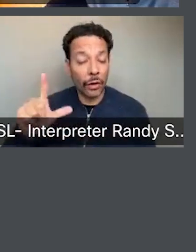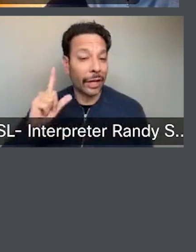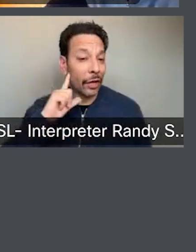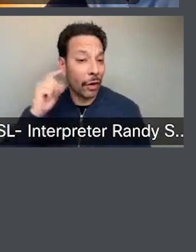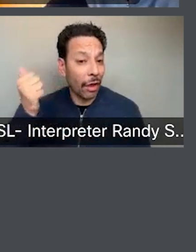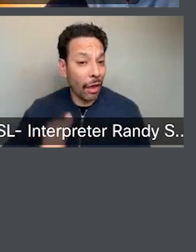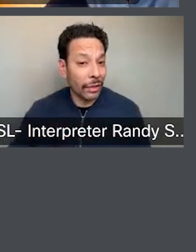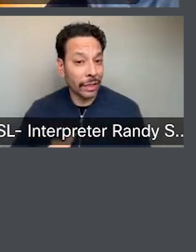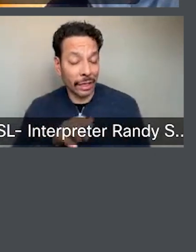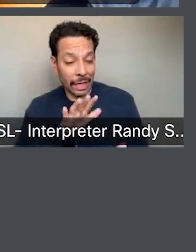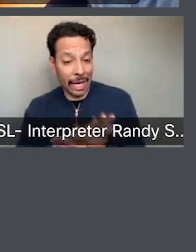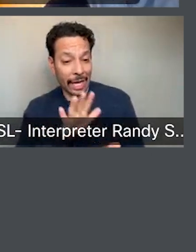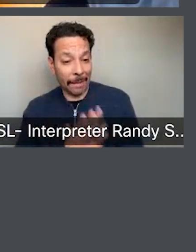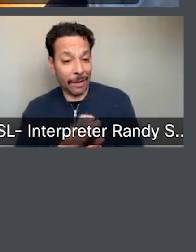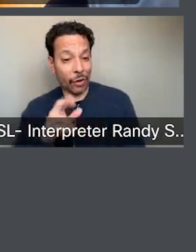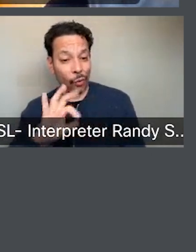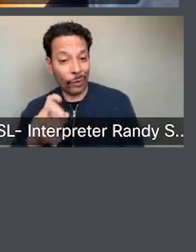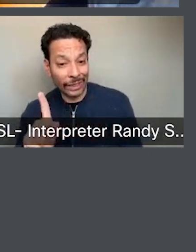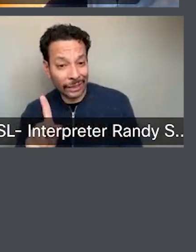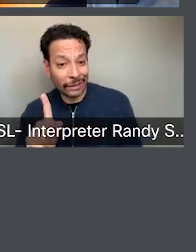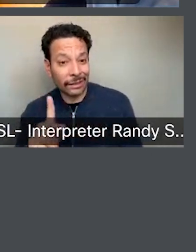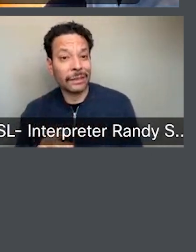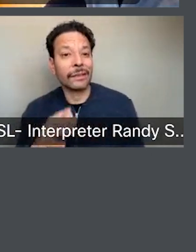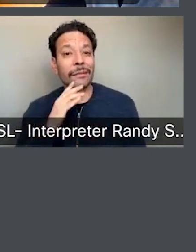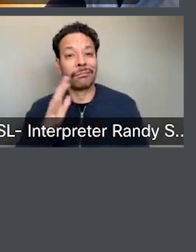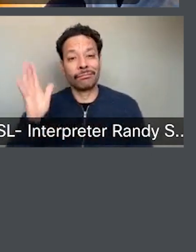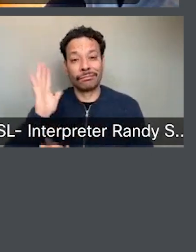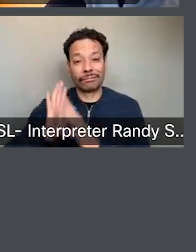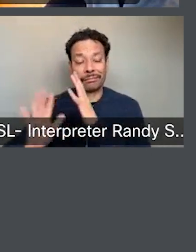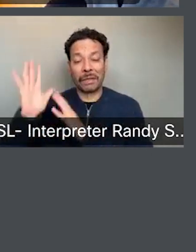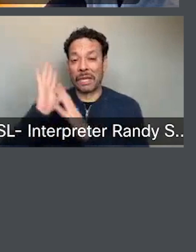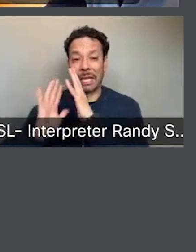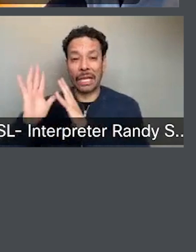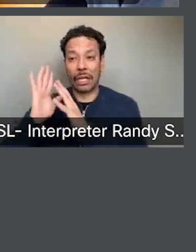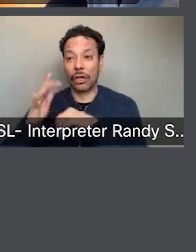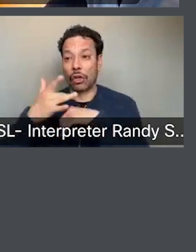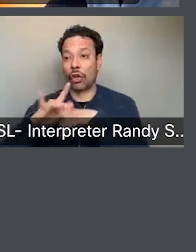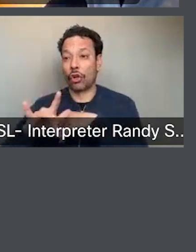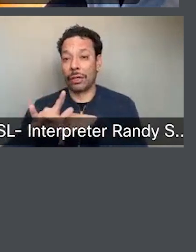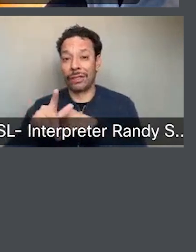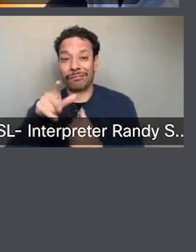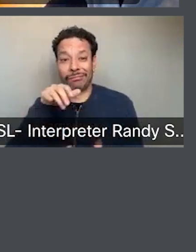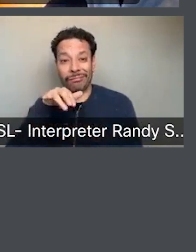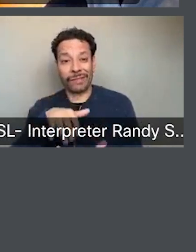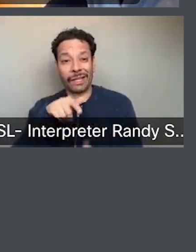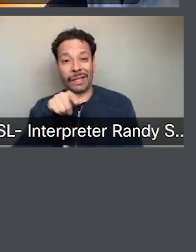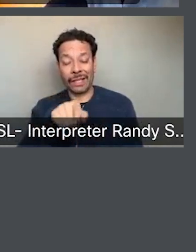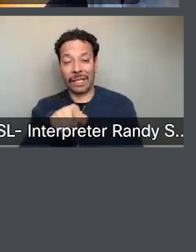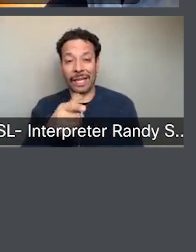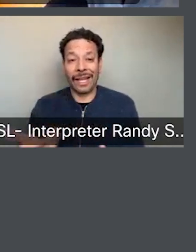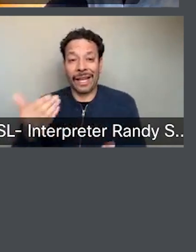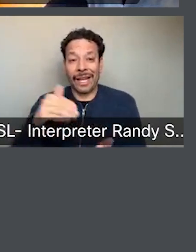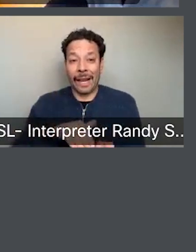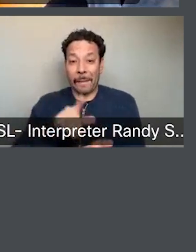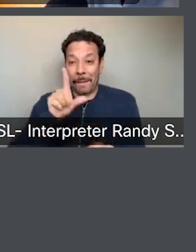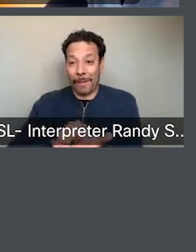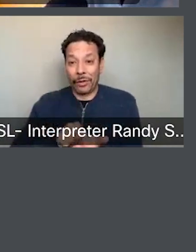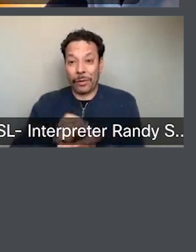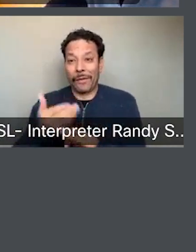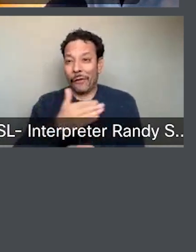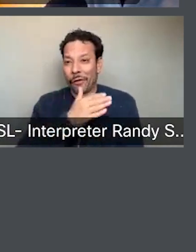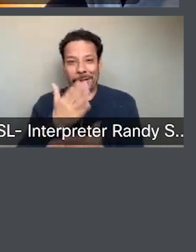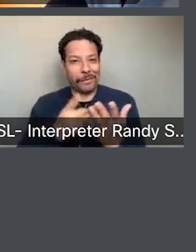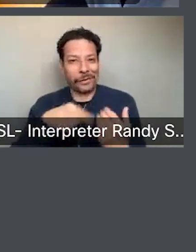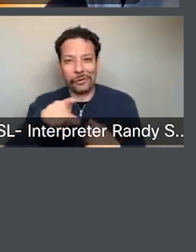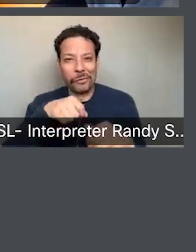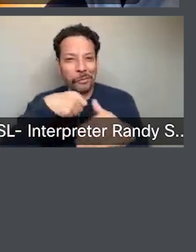academic risk? Well, back in the very early study, this one again, published before some of you were born,